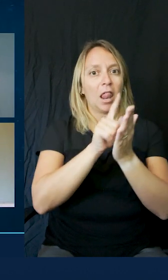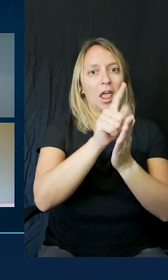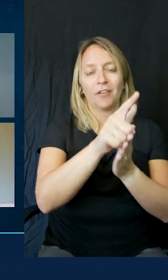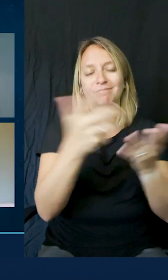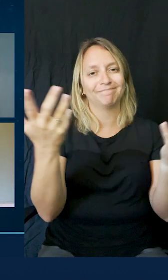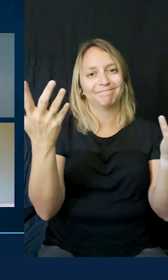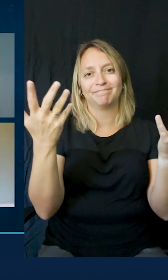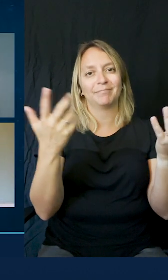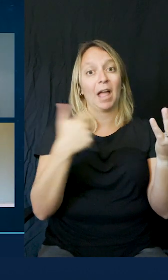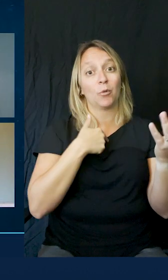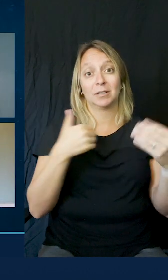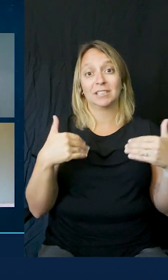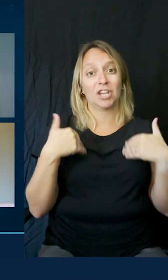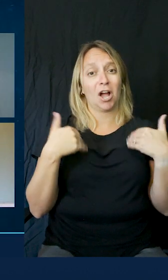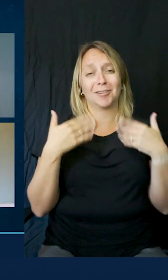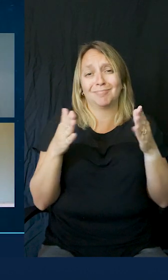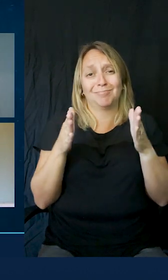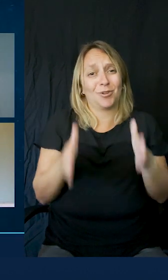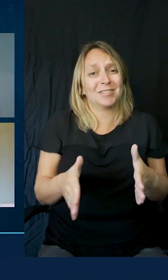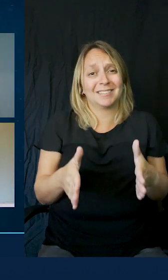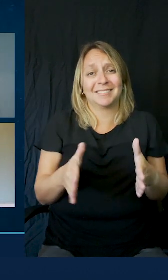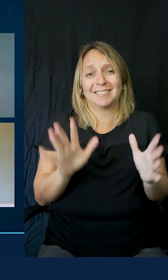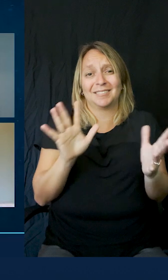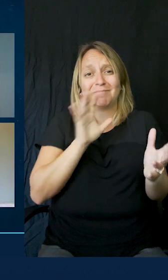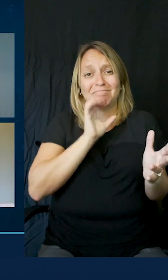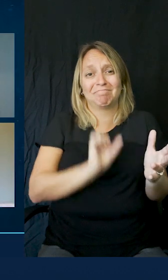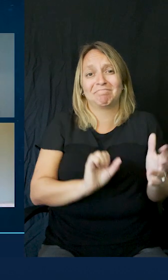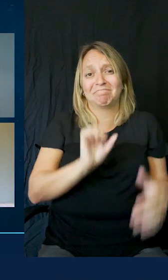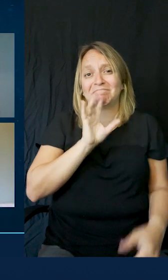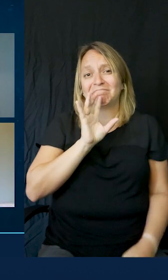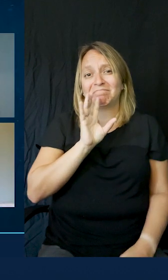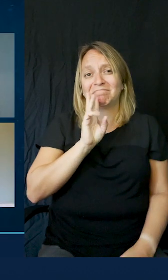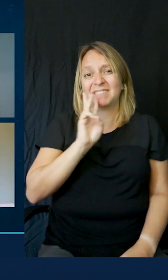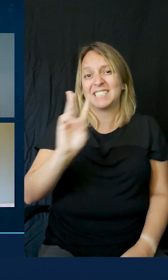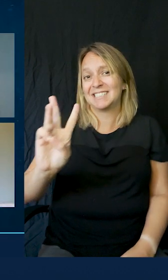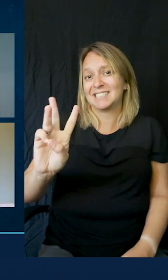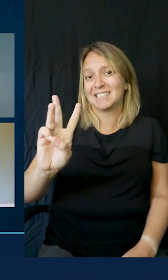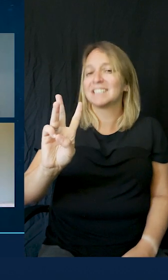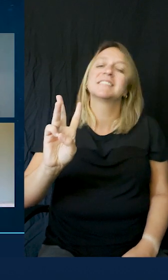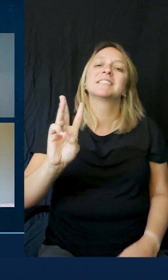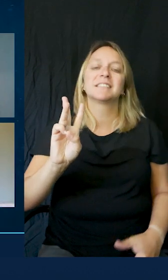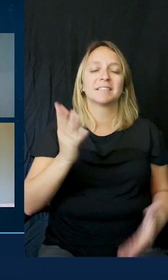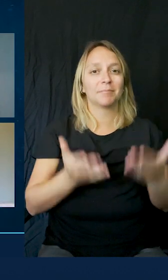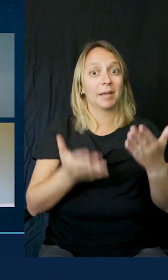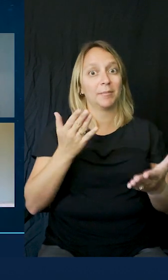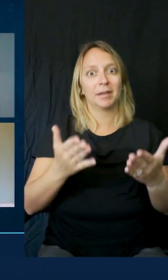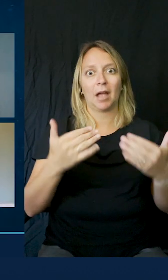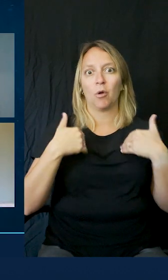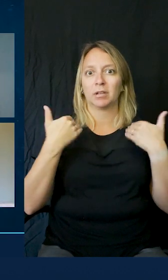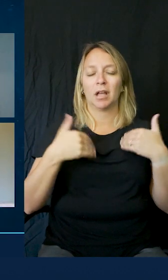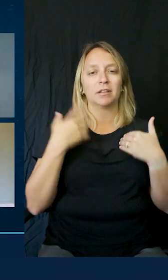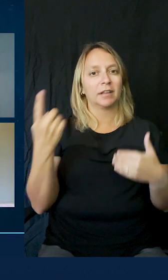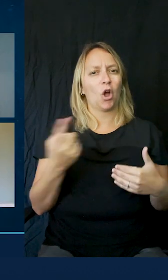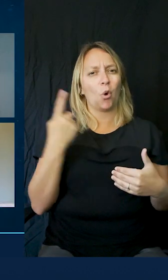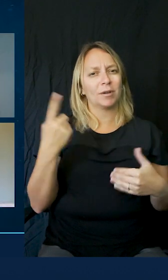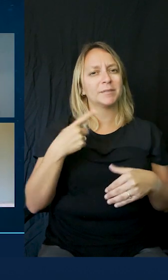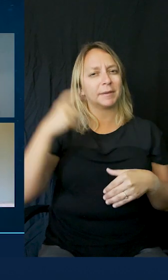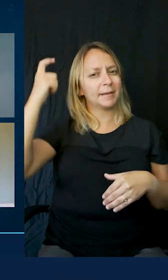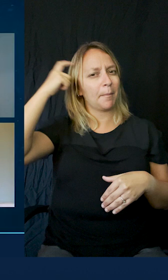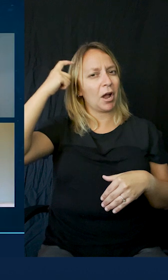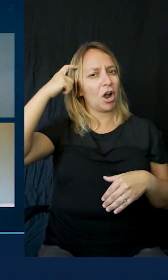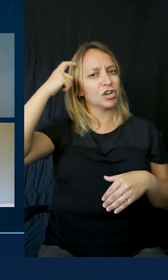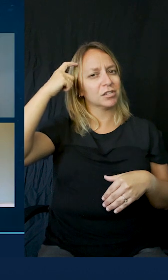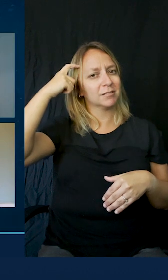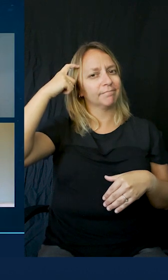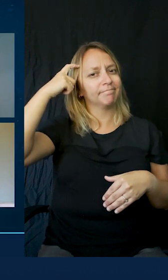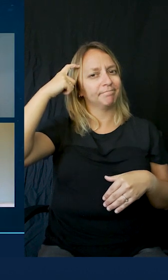young person, probably around 8. Actually, I think I was about 6. So they've always been in my consciousness. I